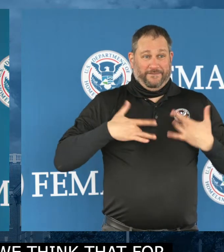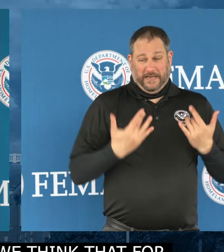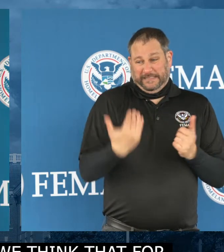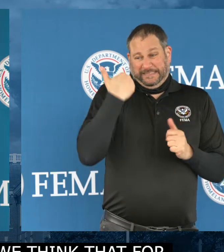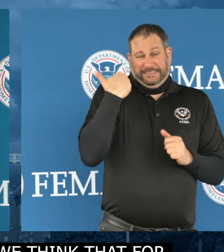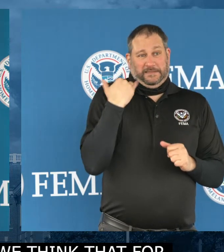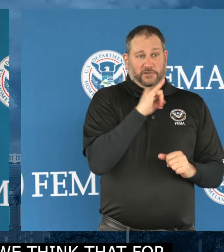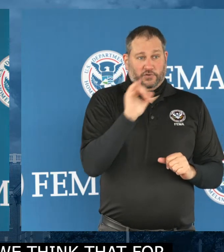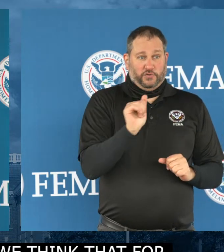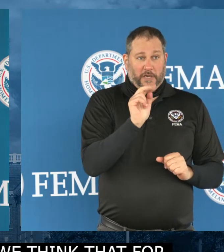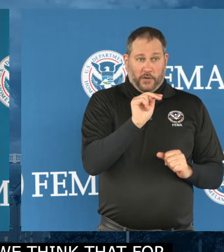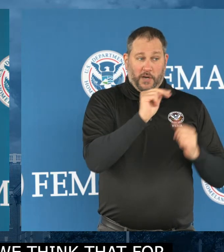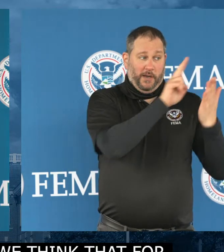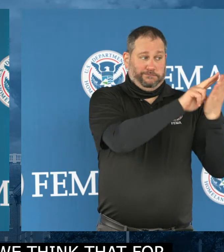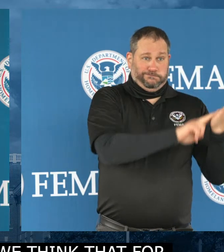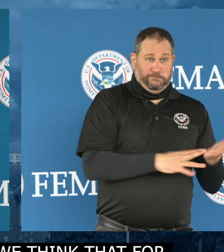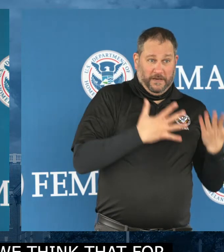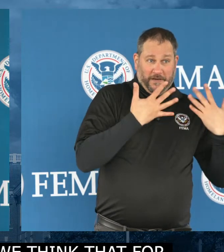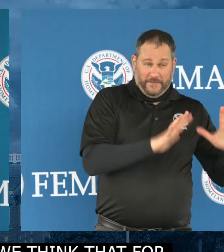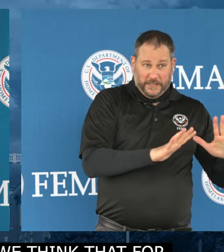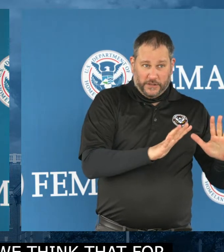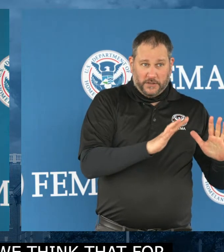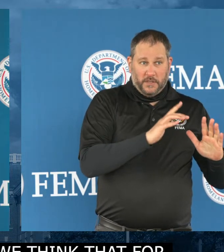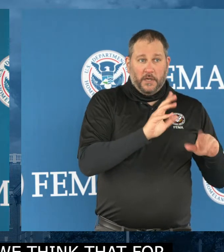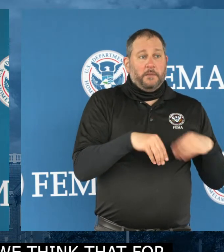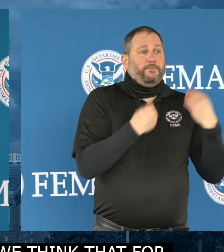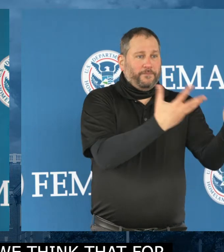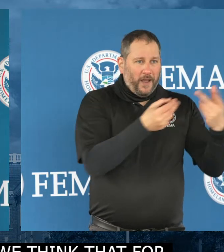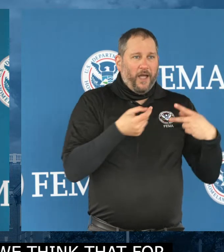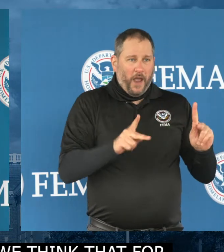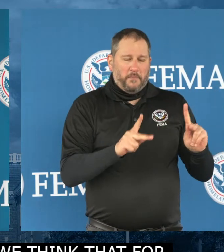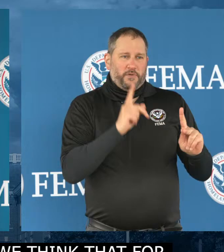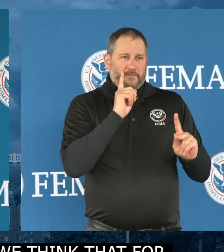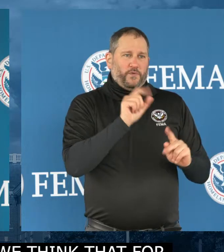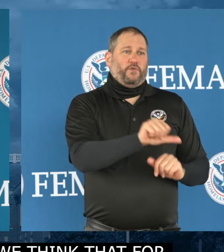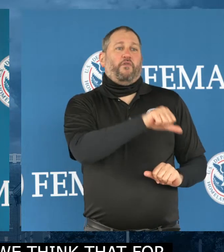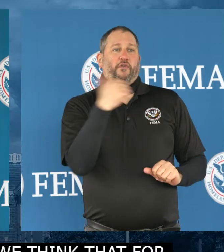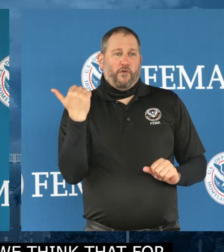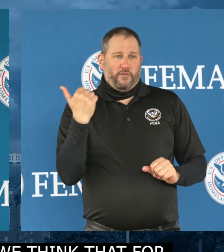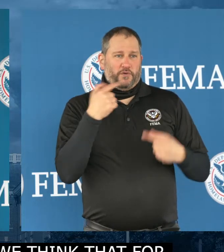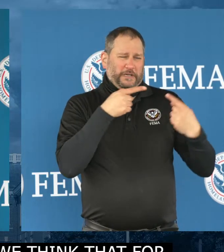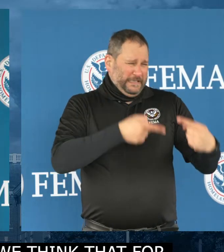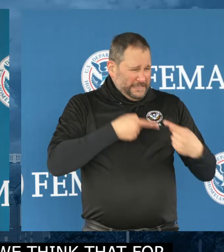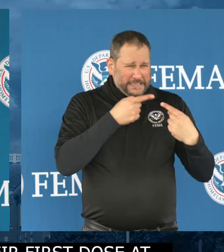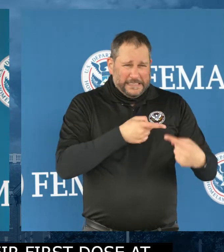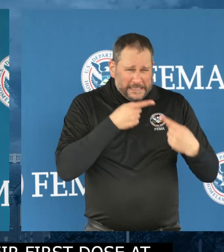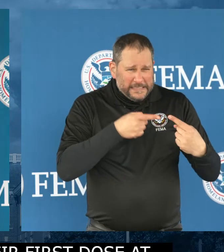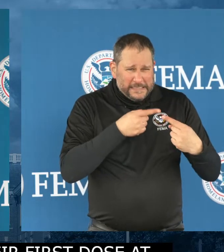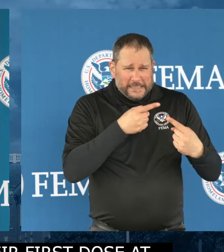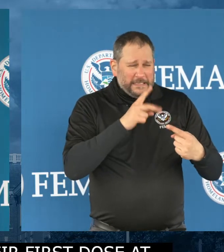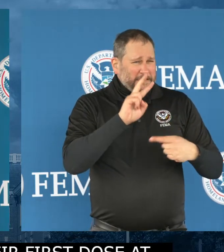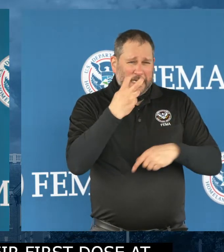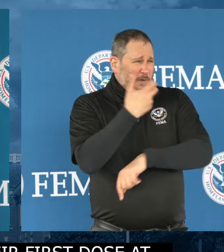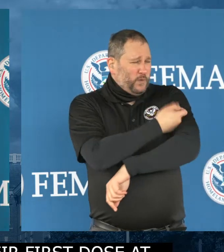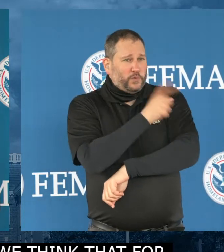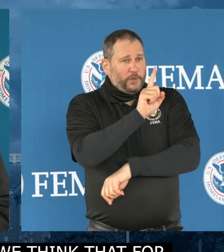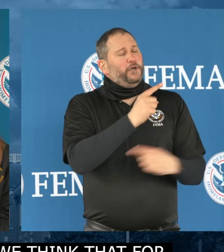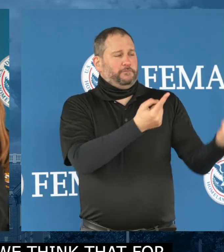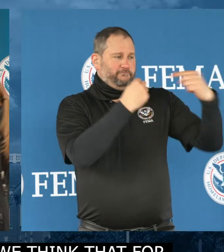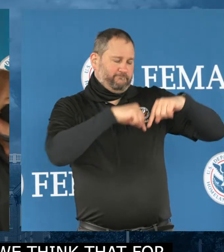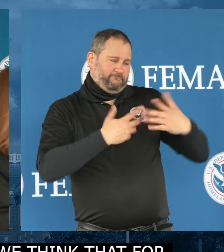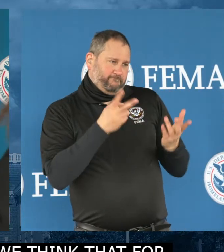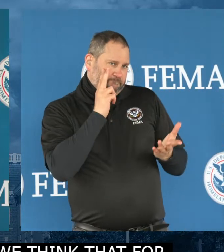signed up. So we want to provide an opportunity for others who've had trouble finding their second dose.